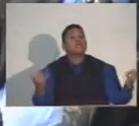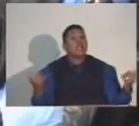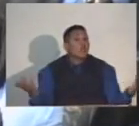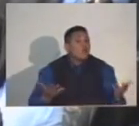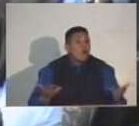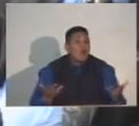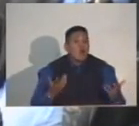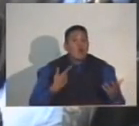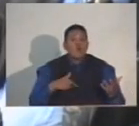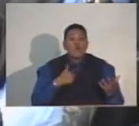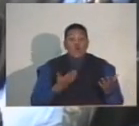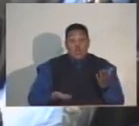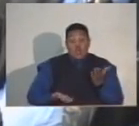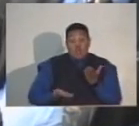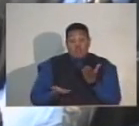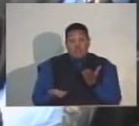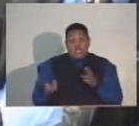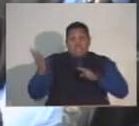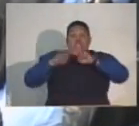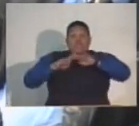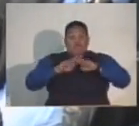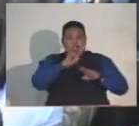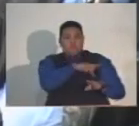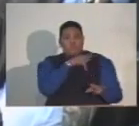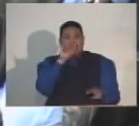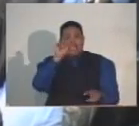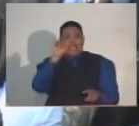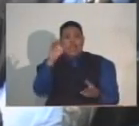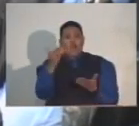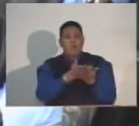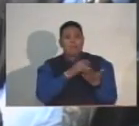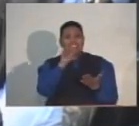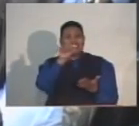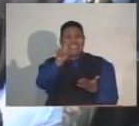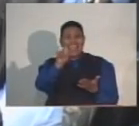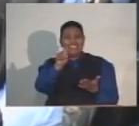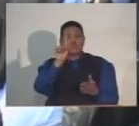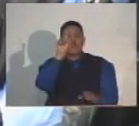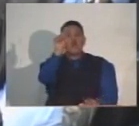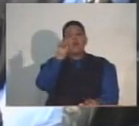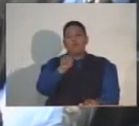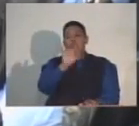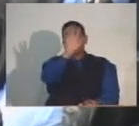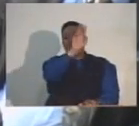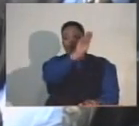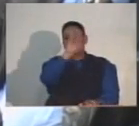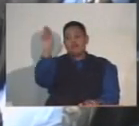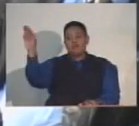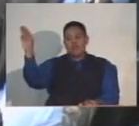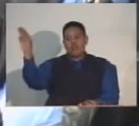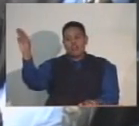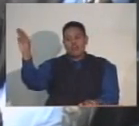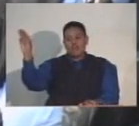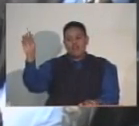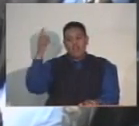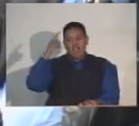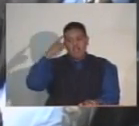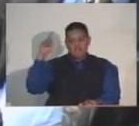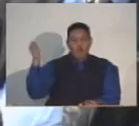are raising the personal income tax threshold to $1.5 million across the board